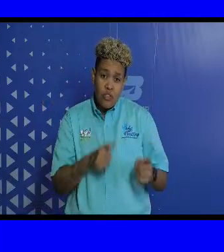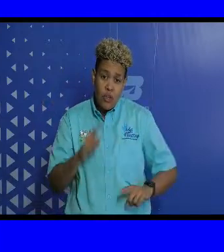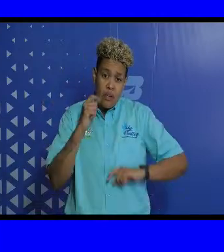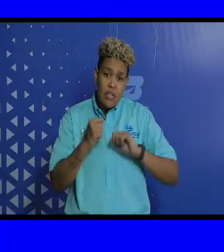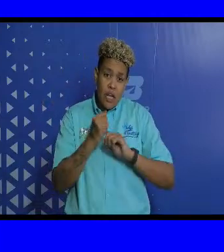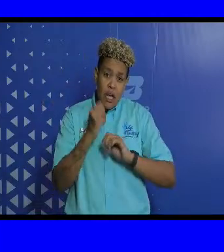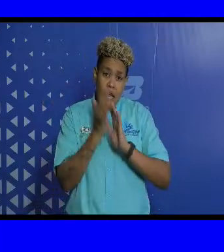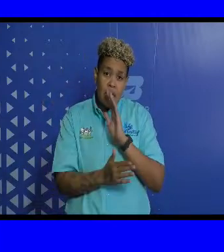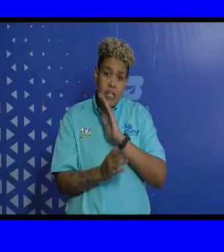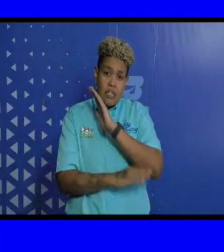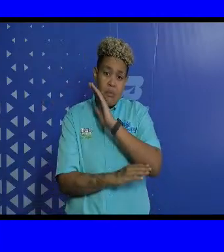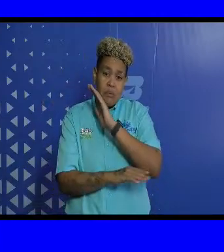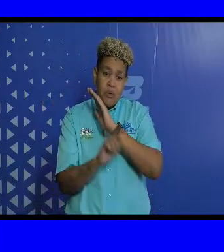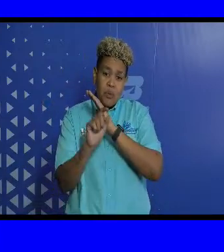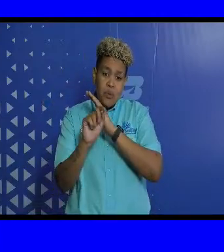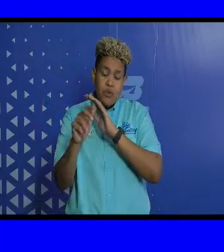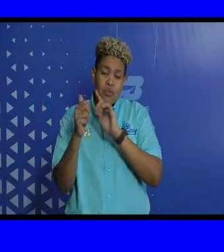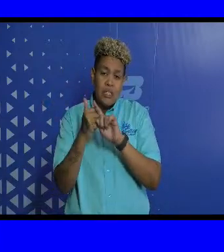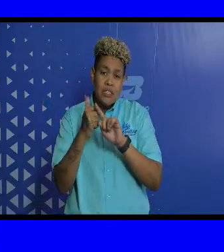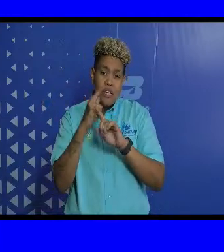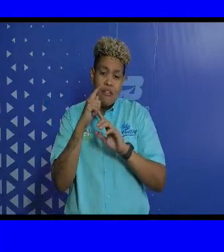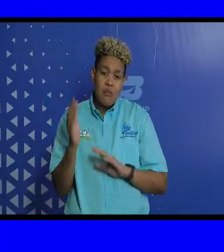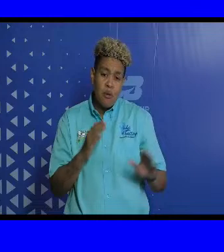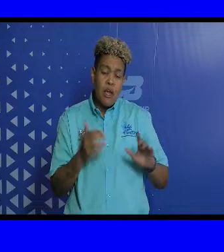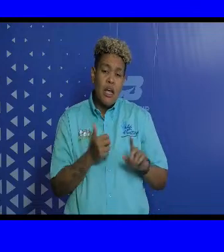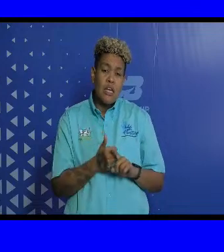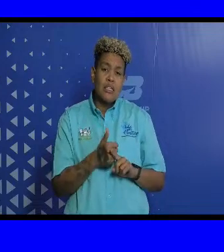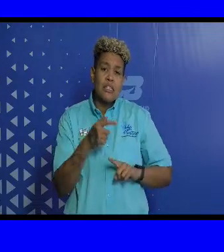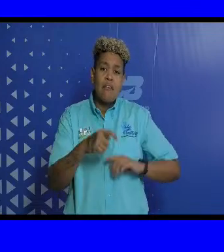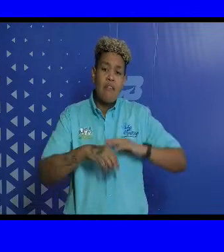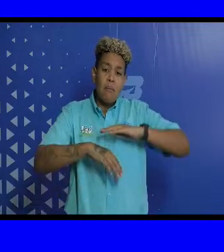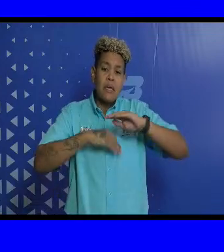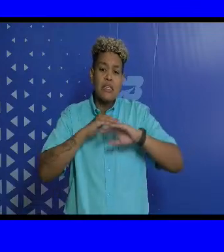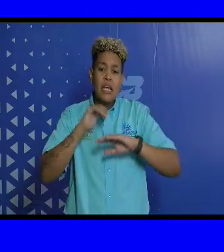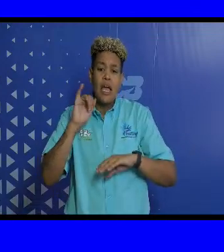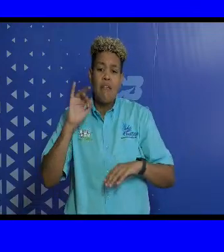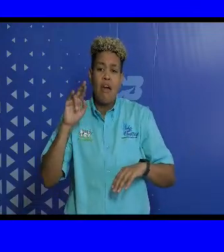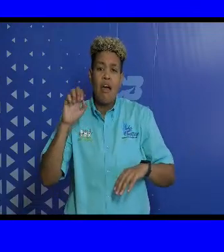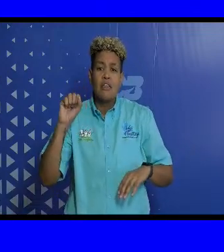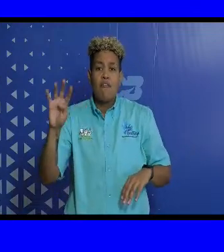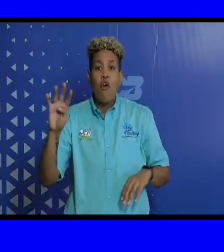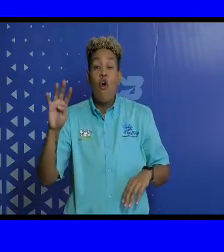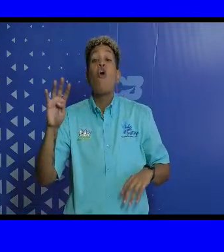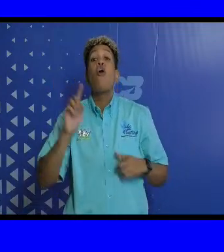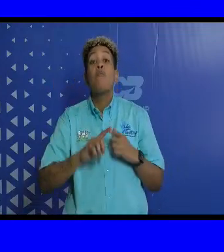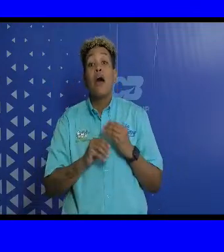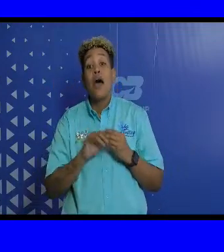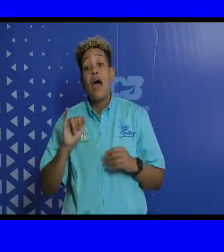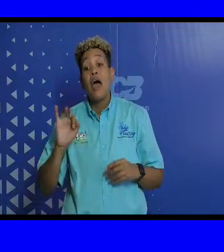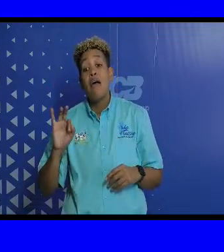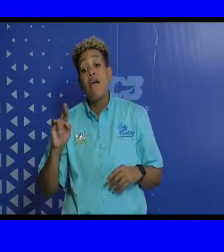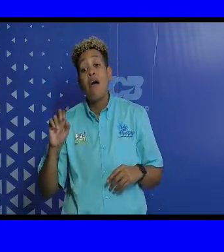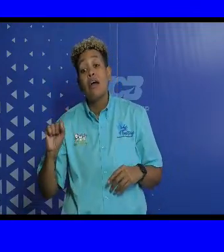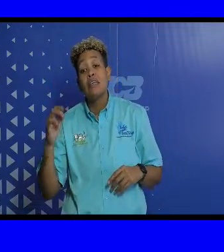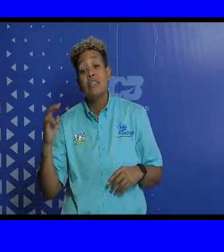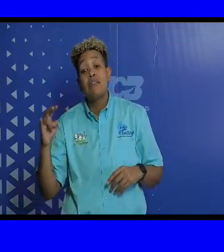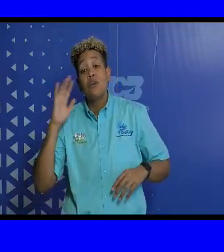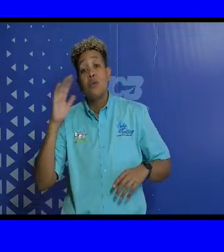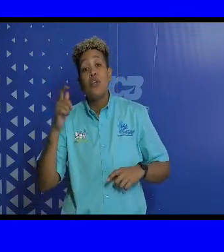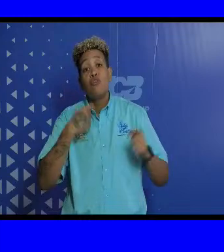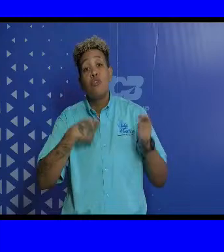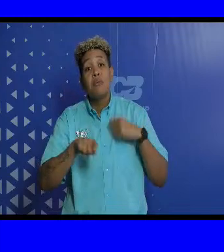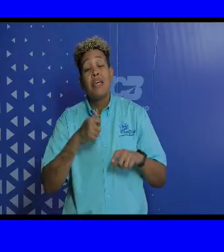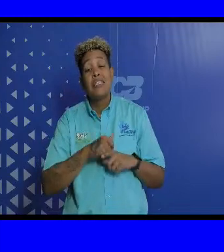year ended September 2023 were prepared based on IFRS 4, and IFRS 17 will